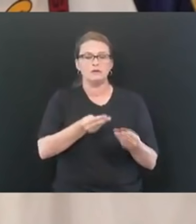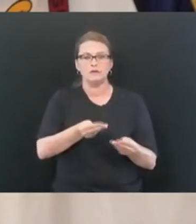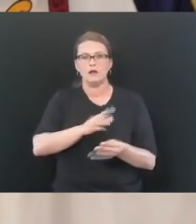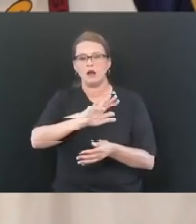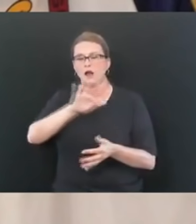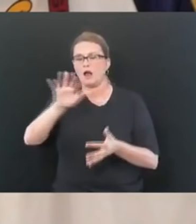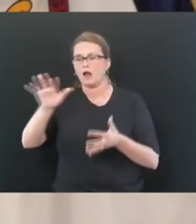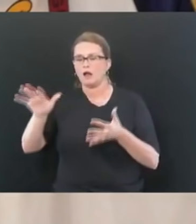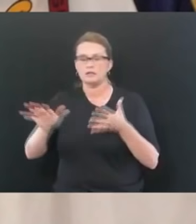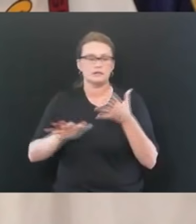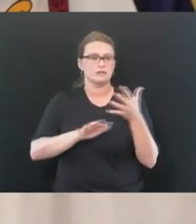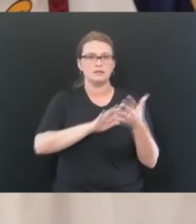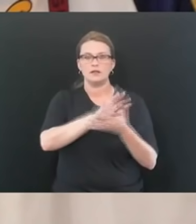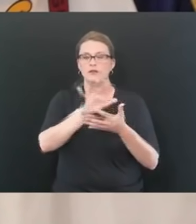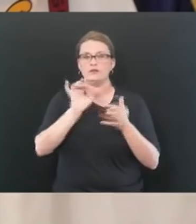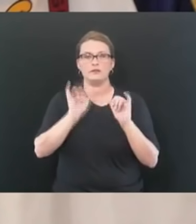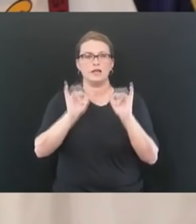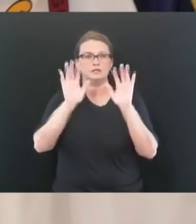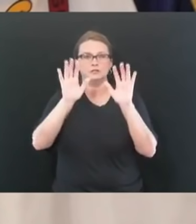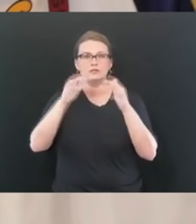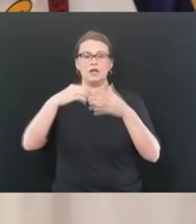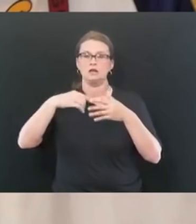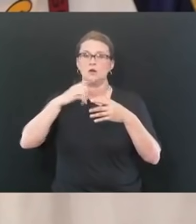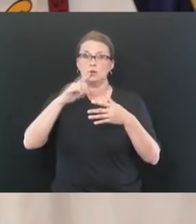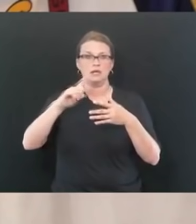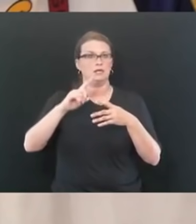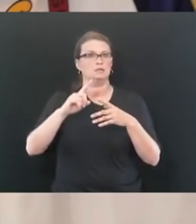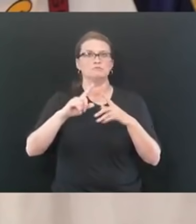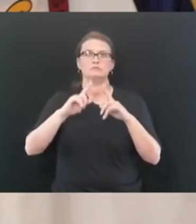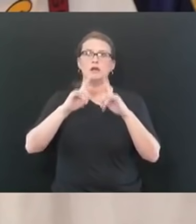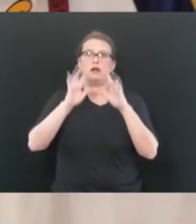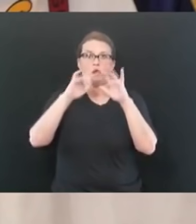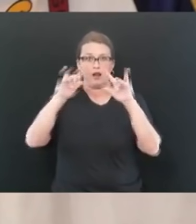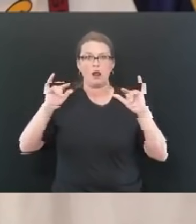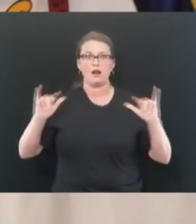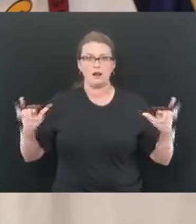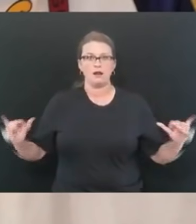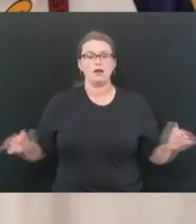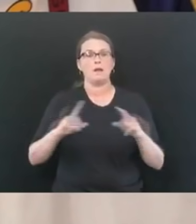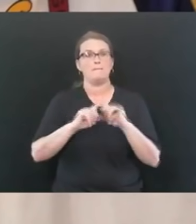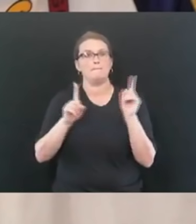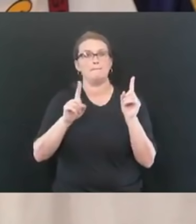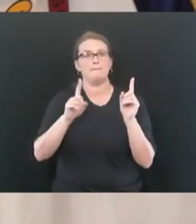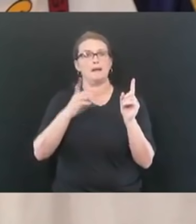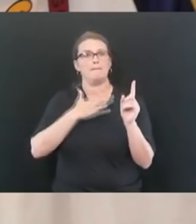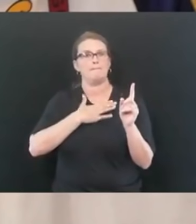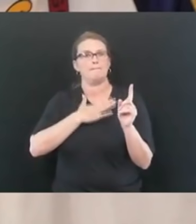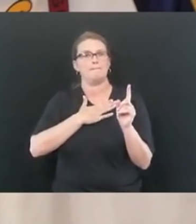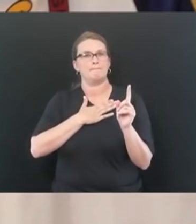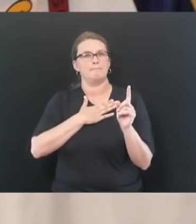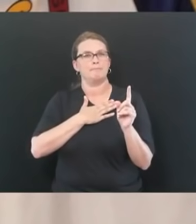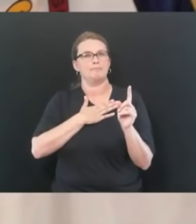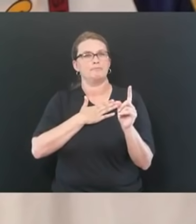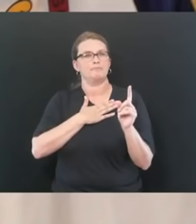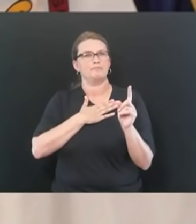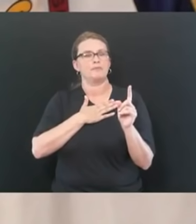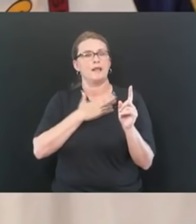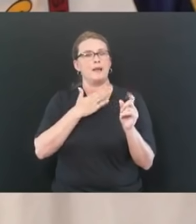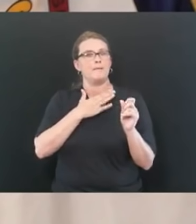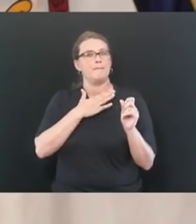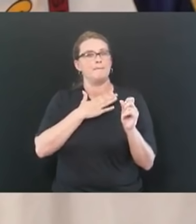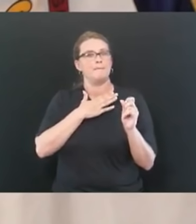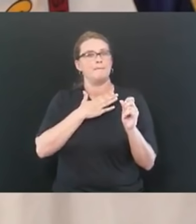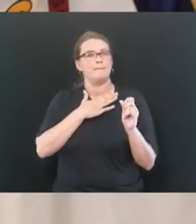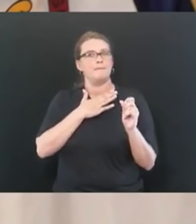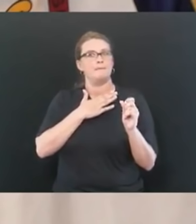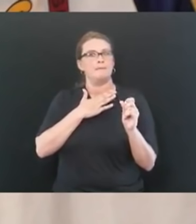it's just, right along and on and on and on. But the thing that really caught my eye is just this: with this Fed dollars that are